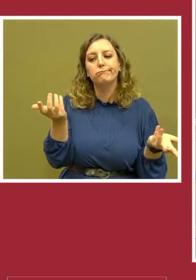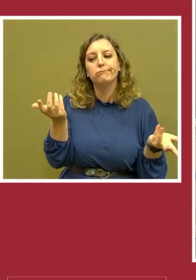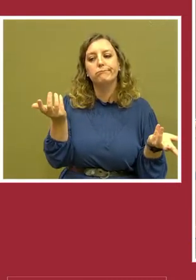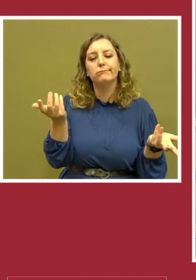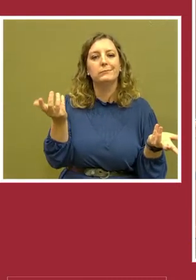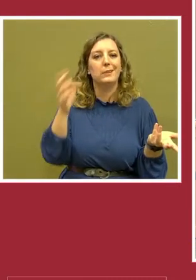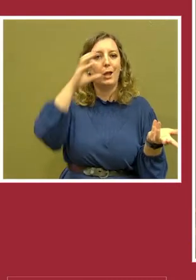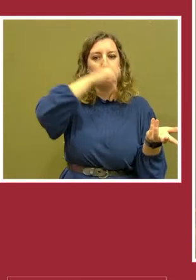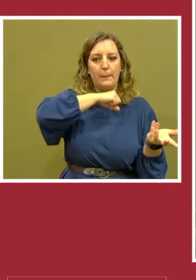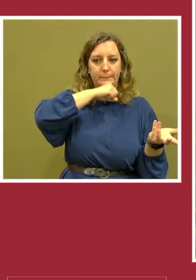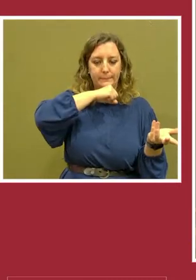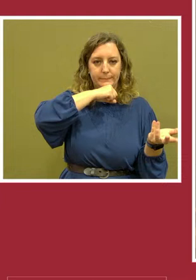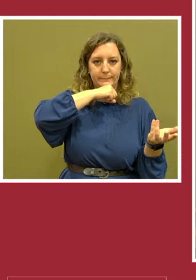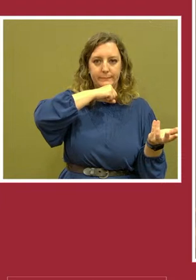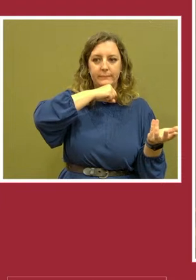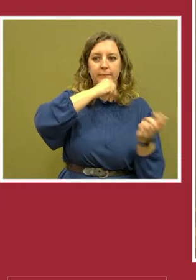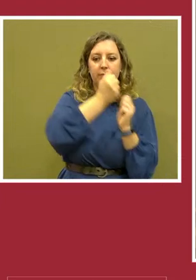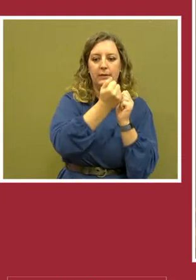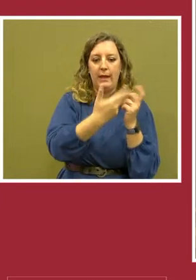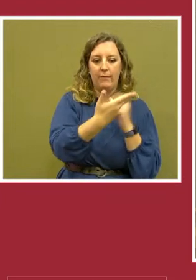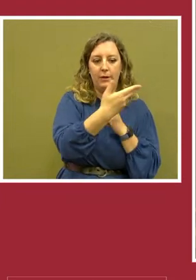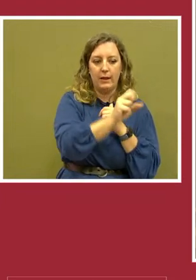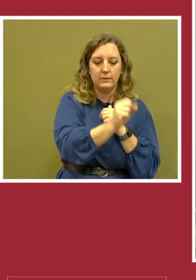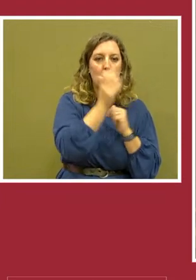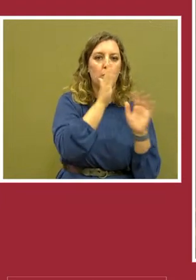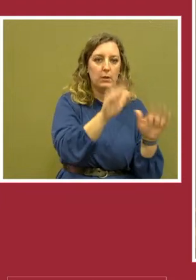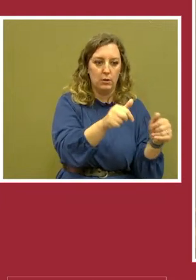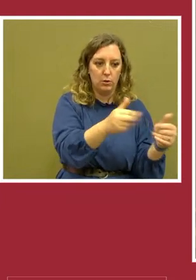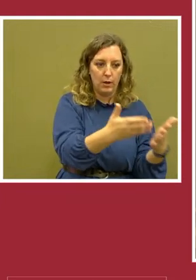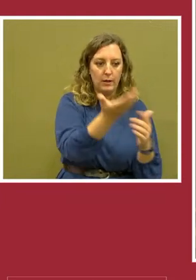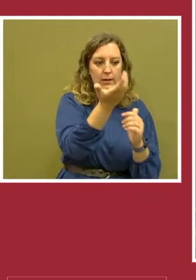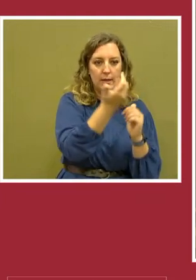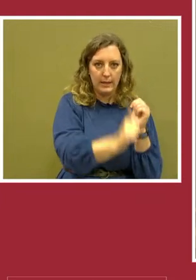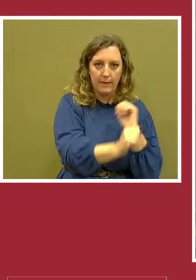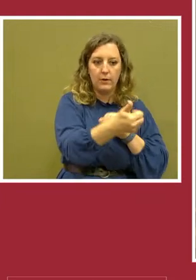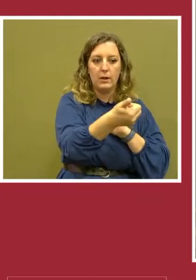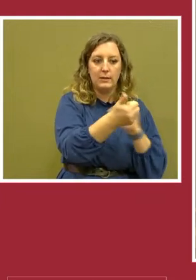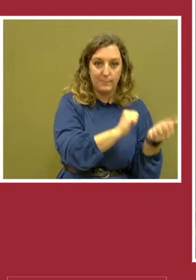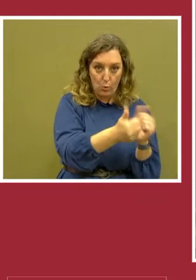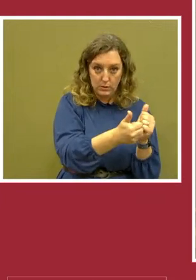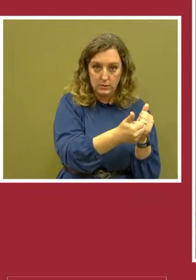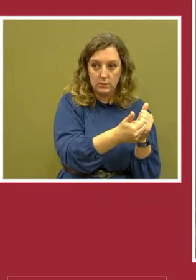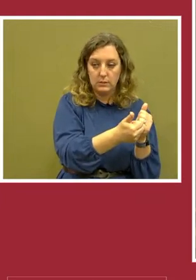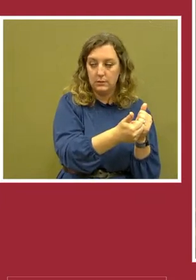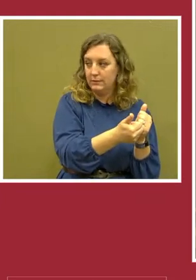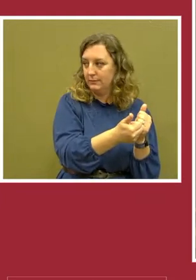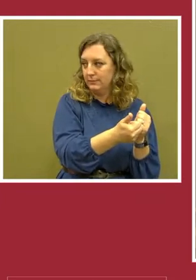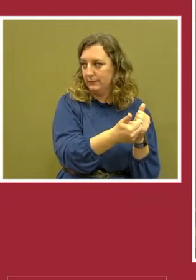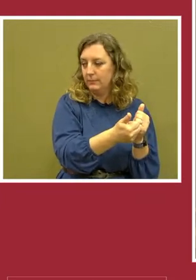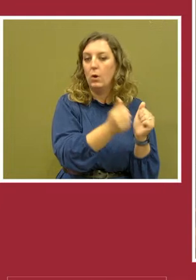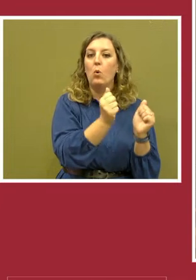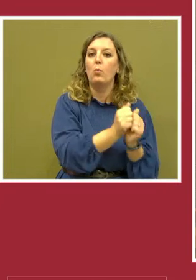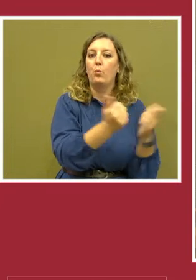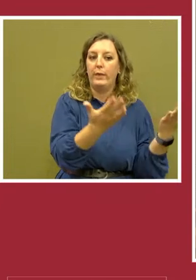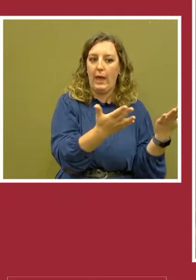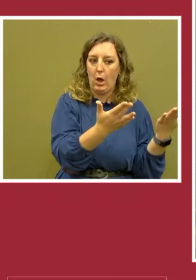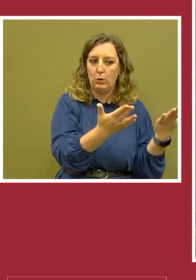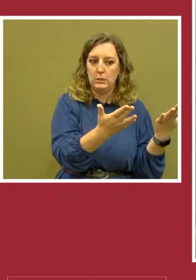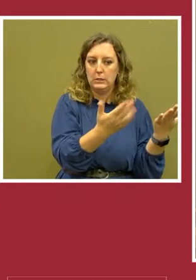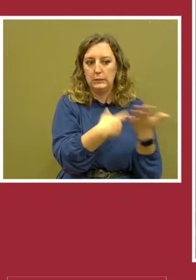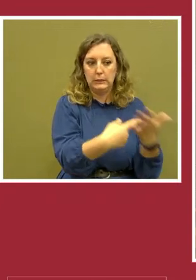the assumption that every high school will offer every sport sort of without